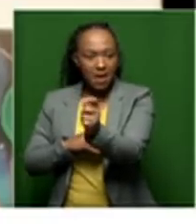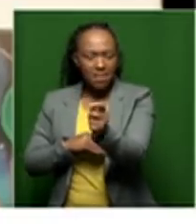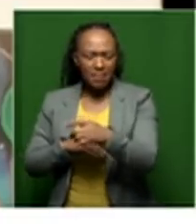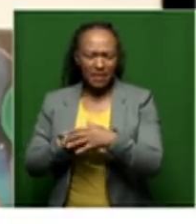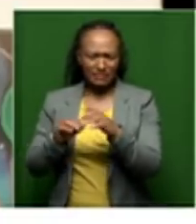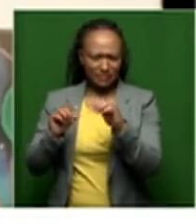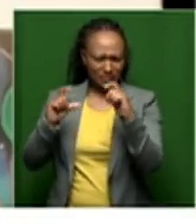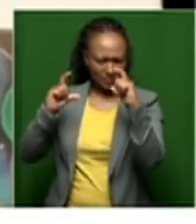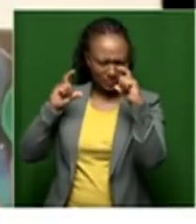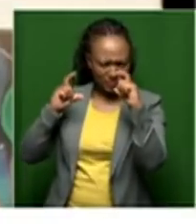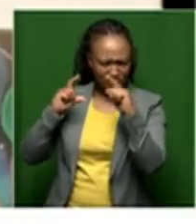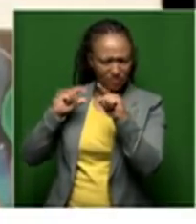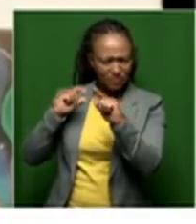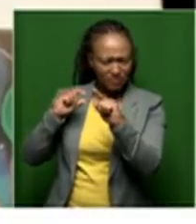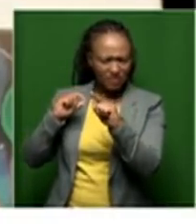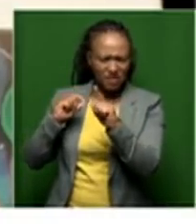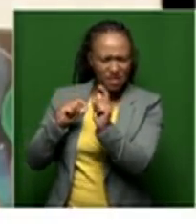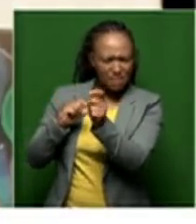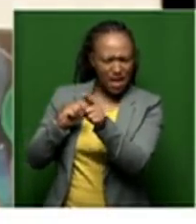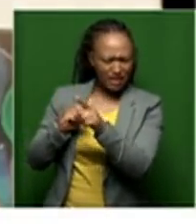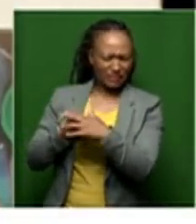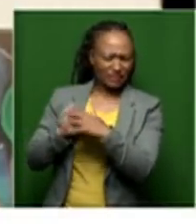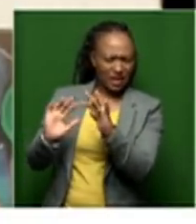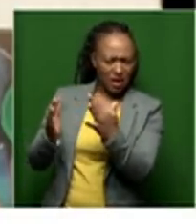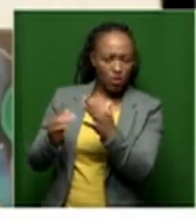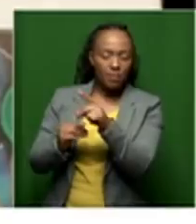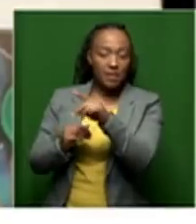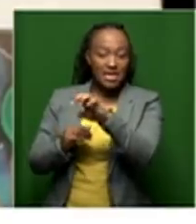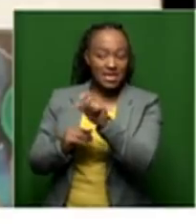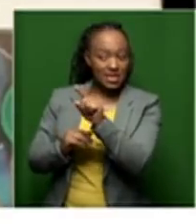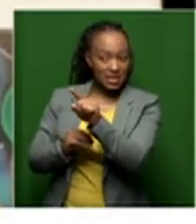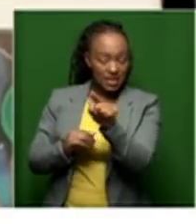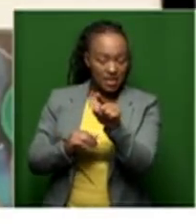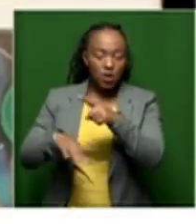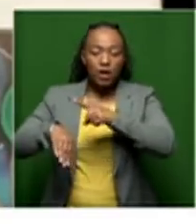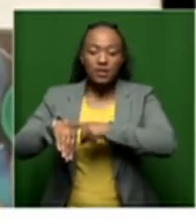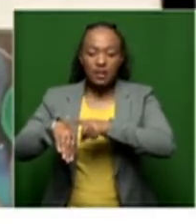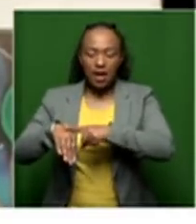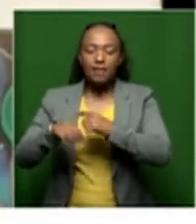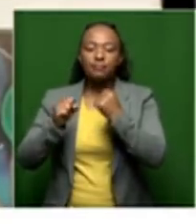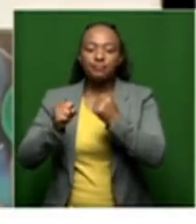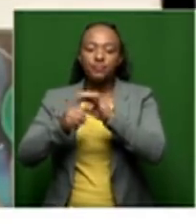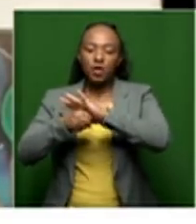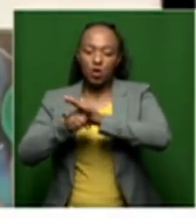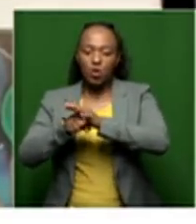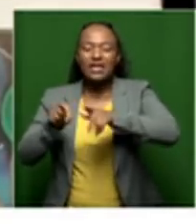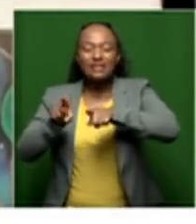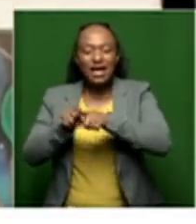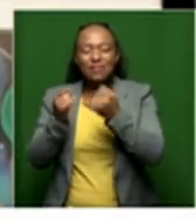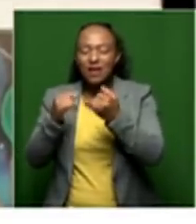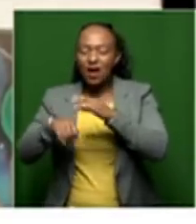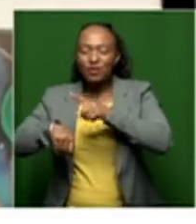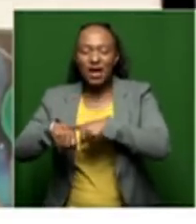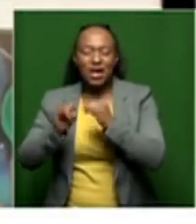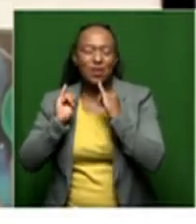it comes to the idea of PPE. Now, this was during, and still is, a desperate time in the world and